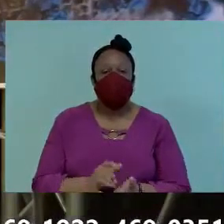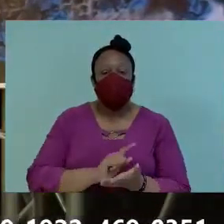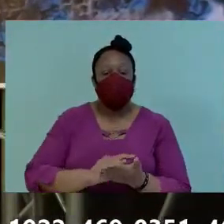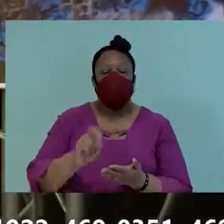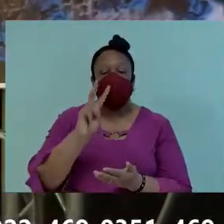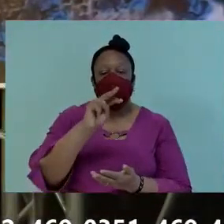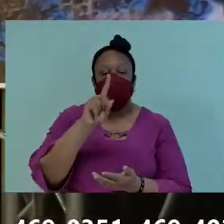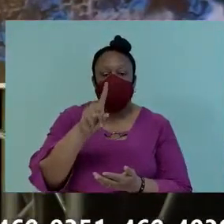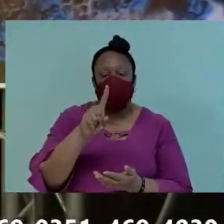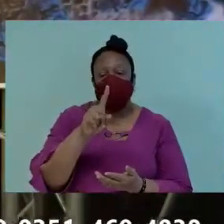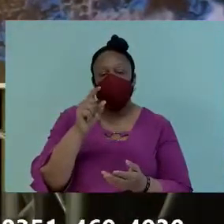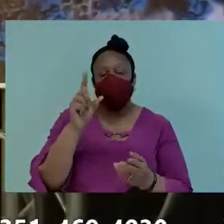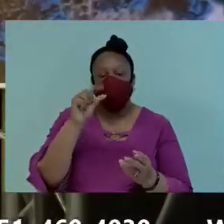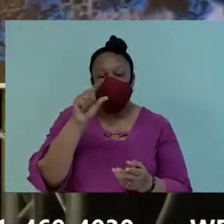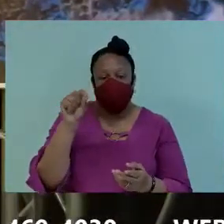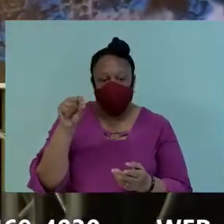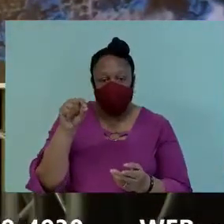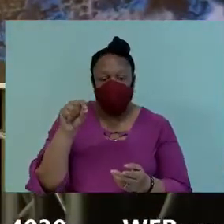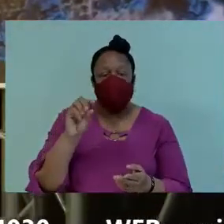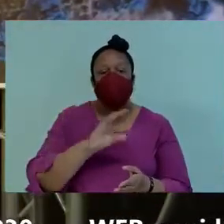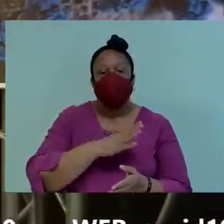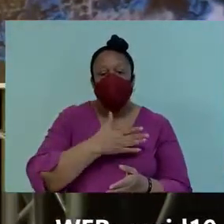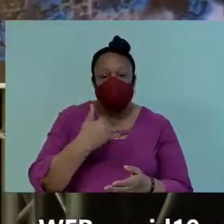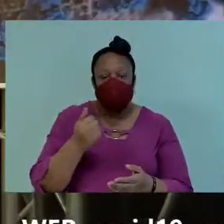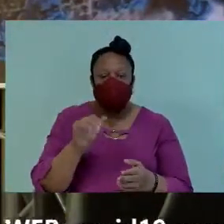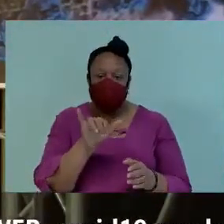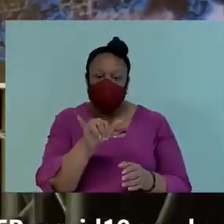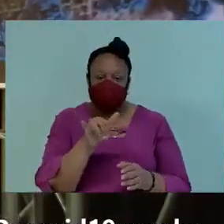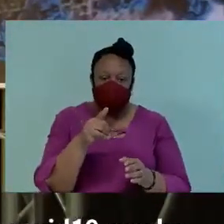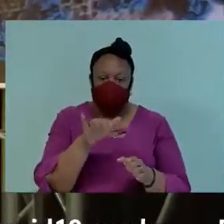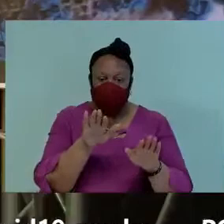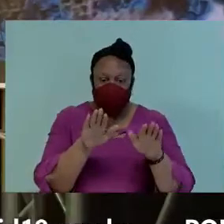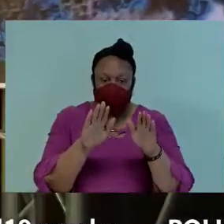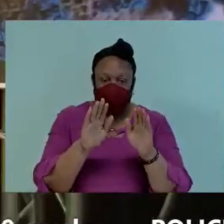year. And for the major crimes